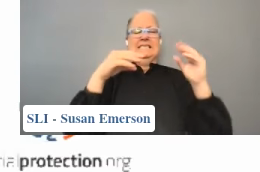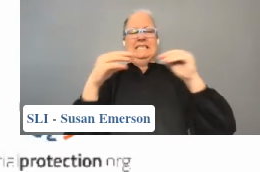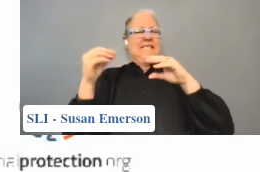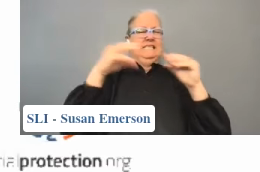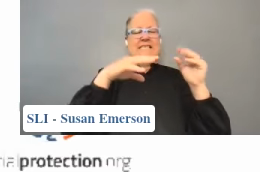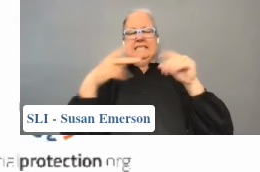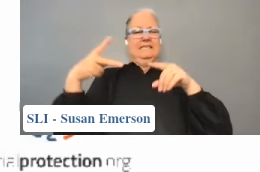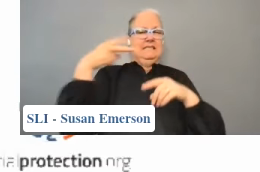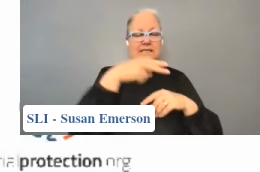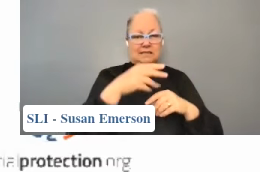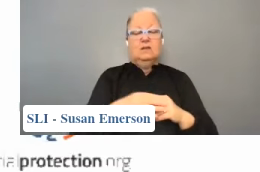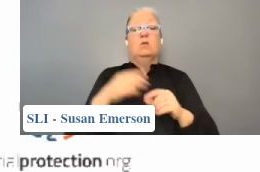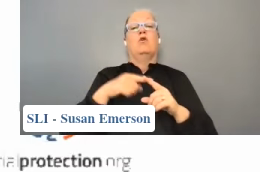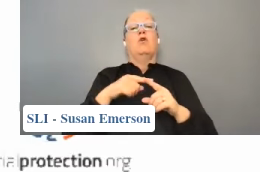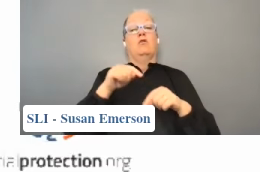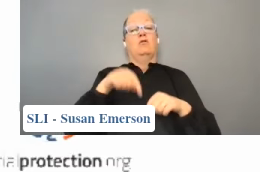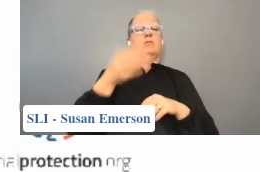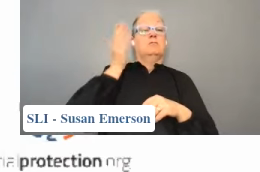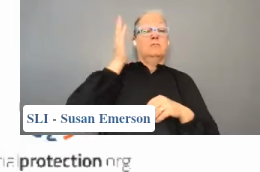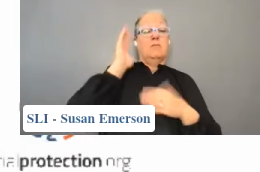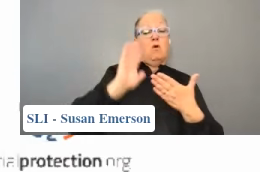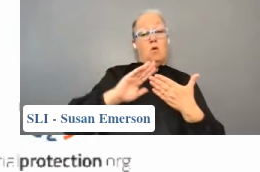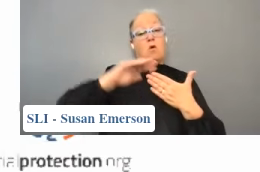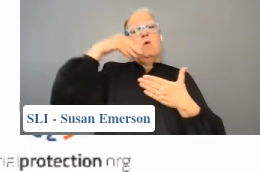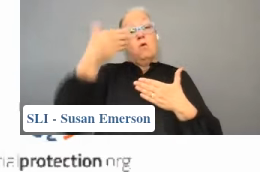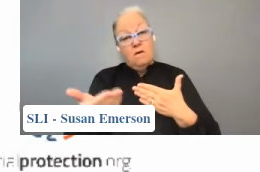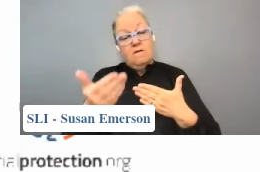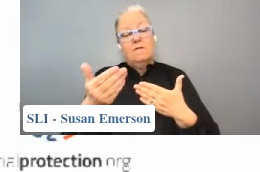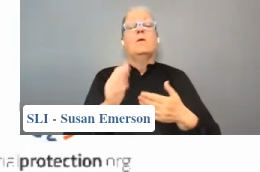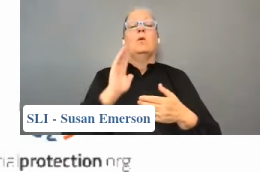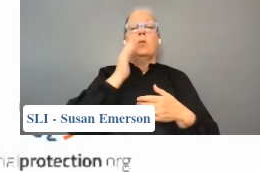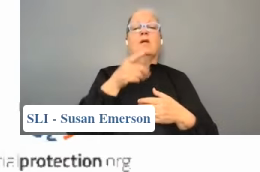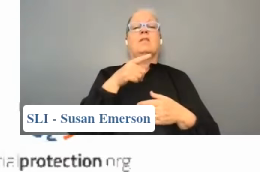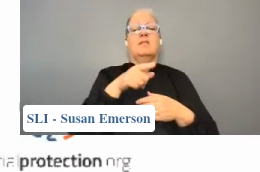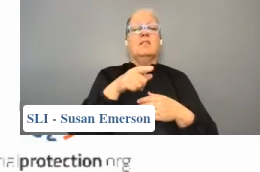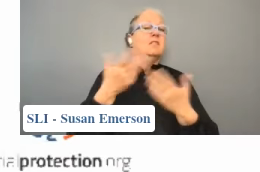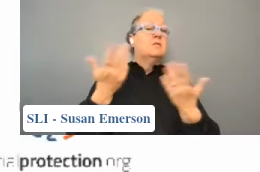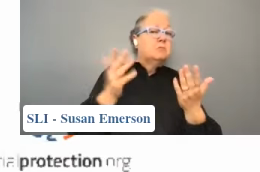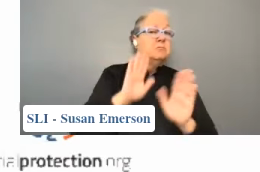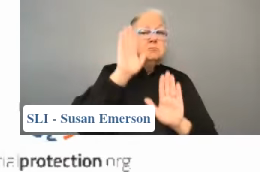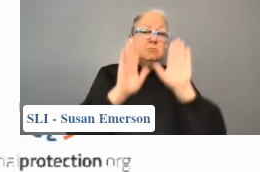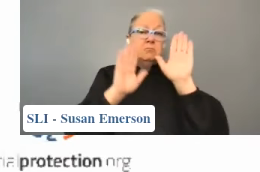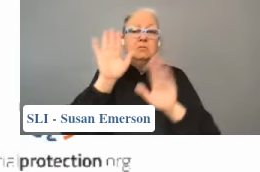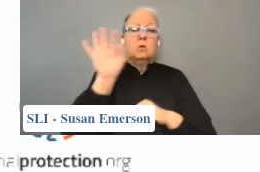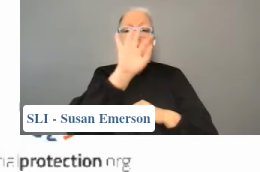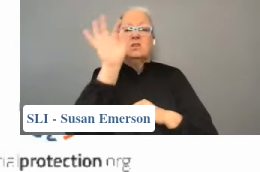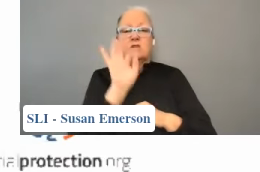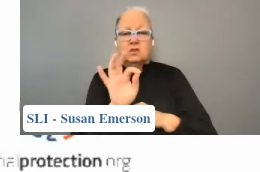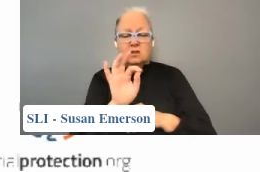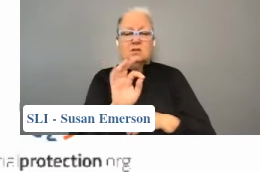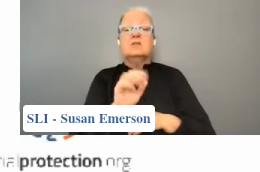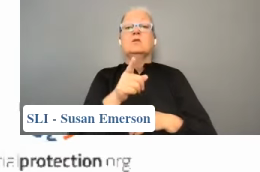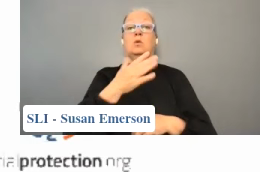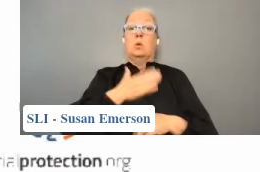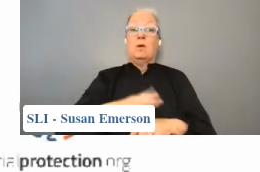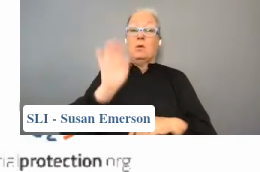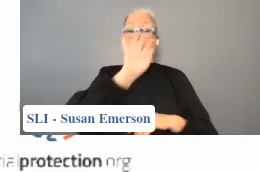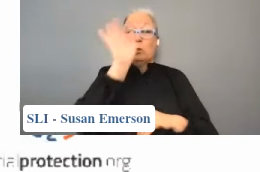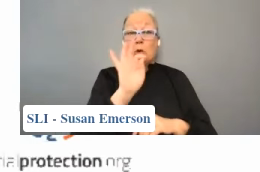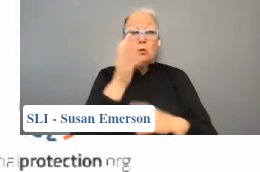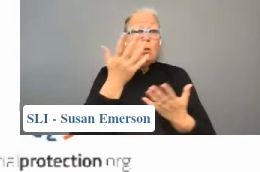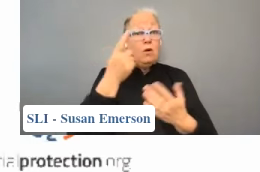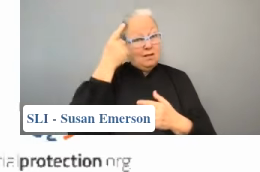the presentations. So please send your questions through throughout the session using the Q&A function on the bottom of your screen.